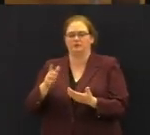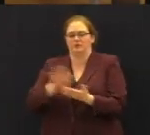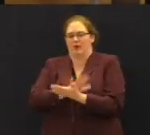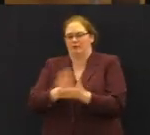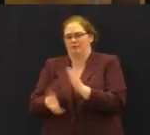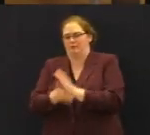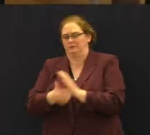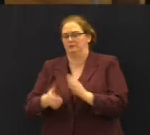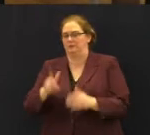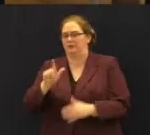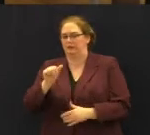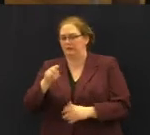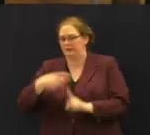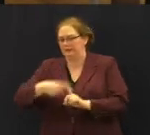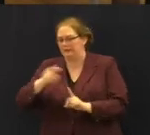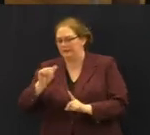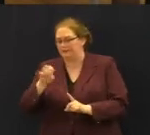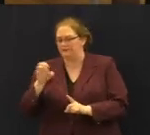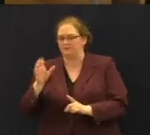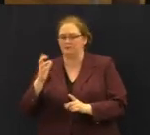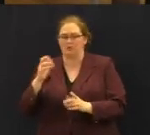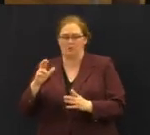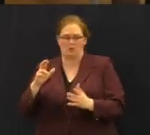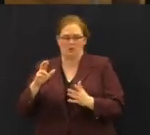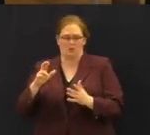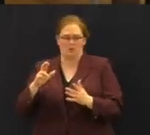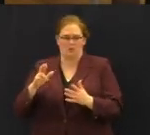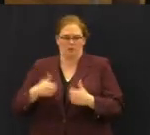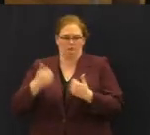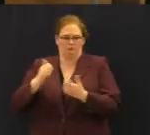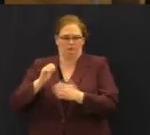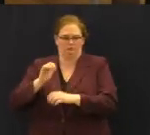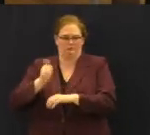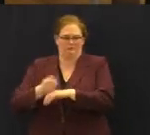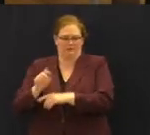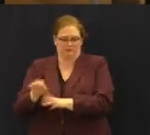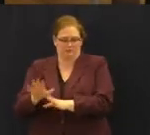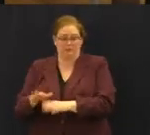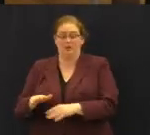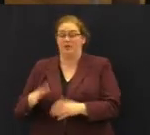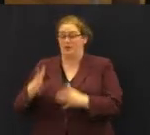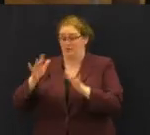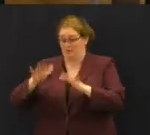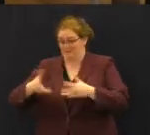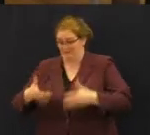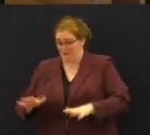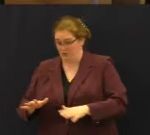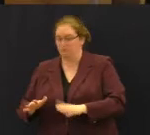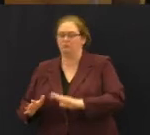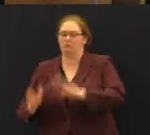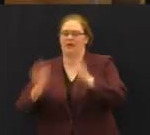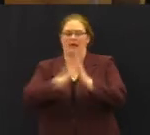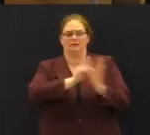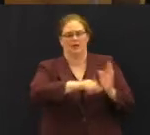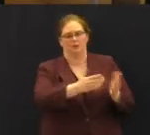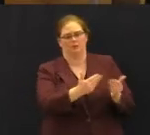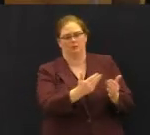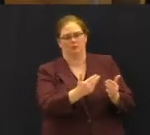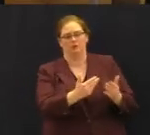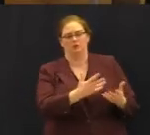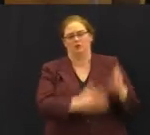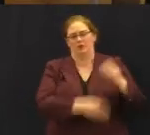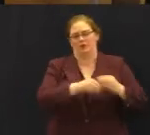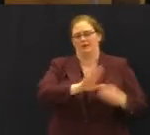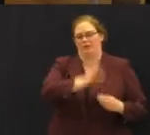notice. Once a client's eligibility is established, BERA staff will invite the landlord to join the application to gather the necessary information prior to making a